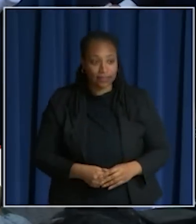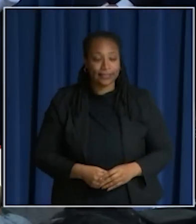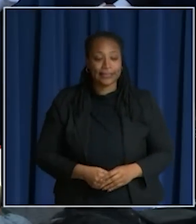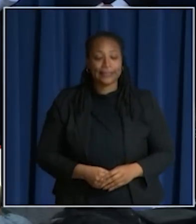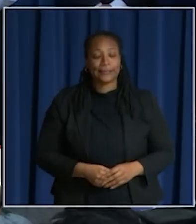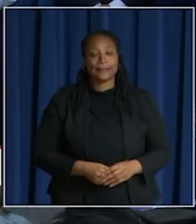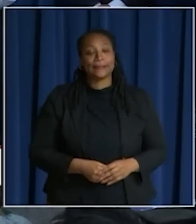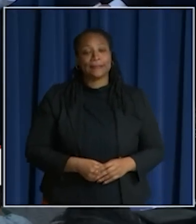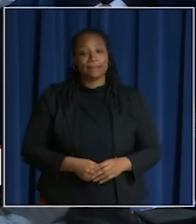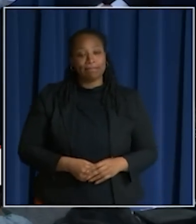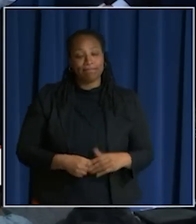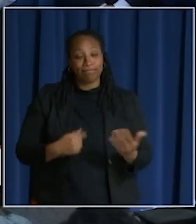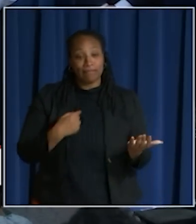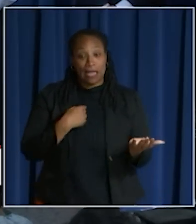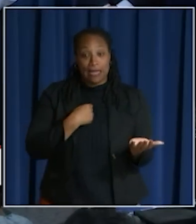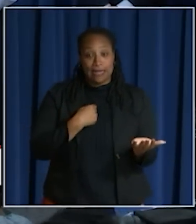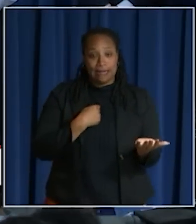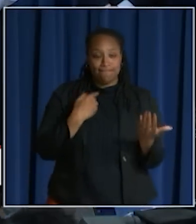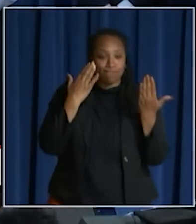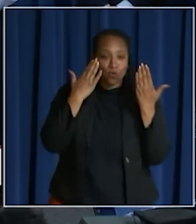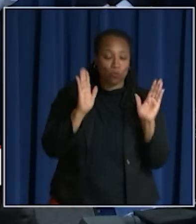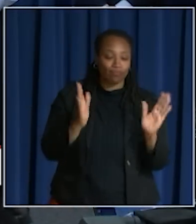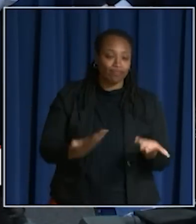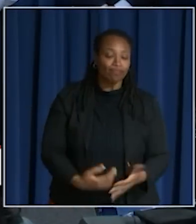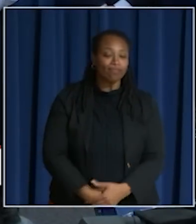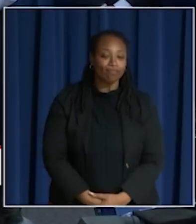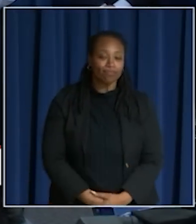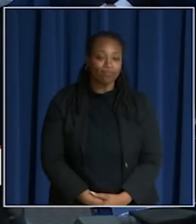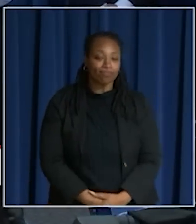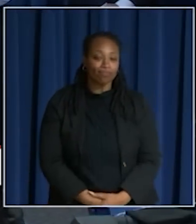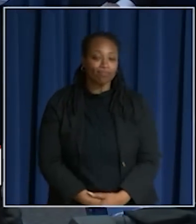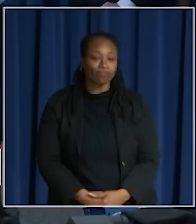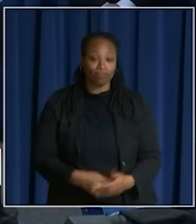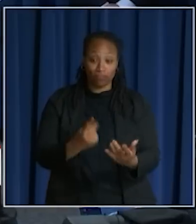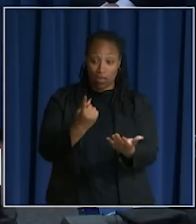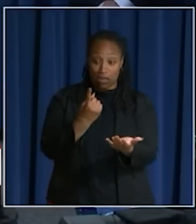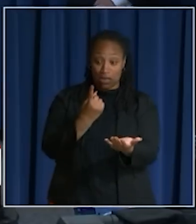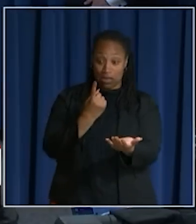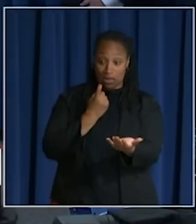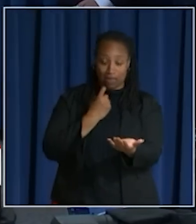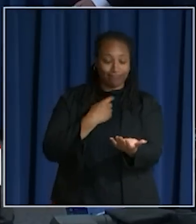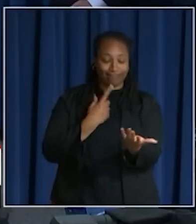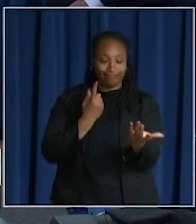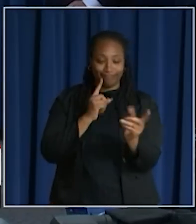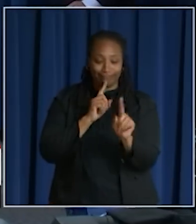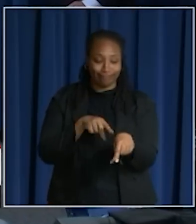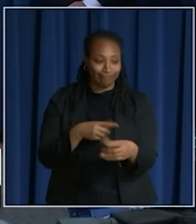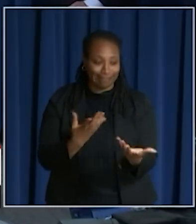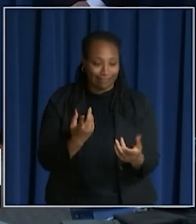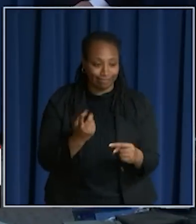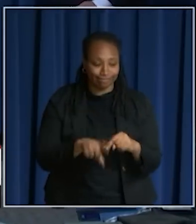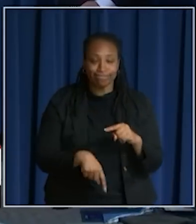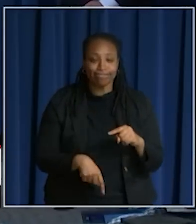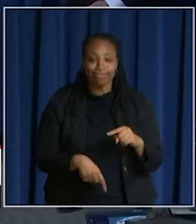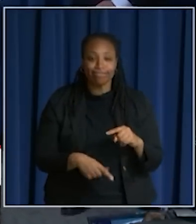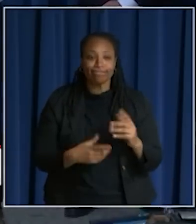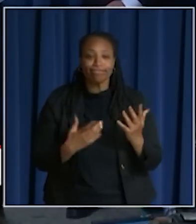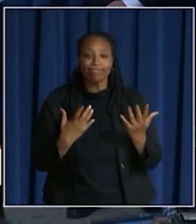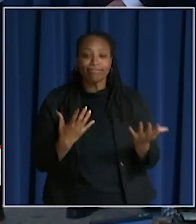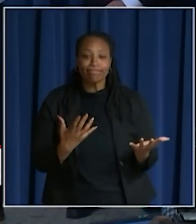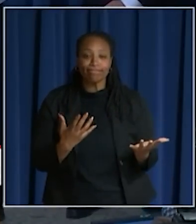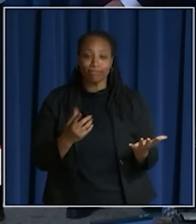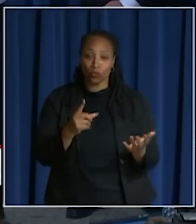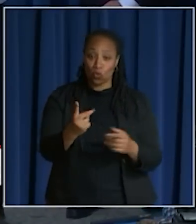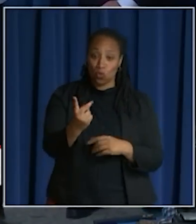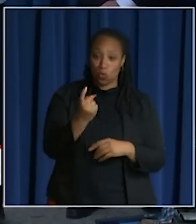I don't know. I can't answer that question, and I think that's a question that you're familiar